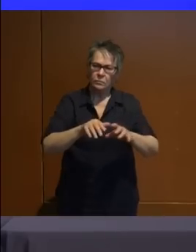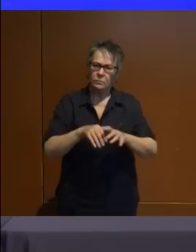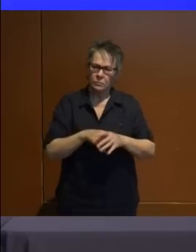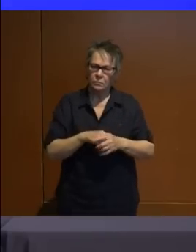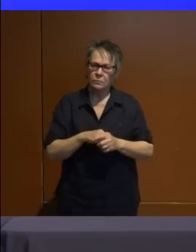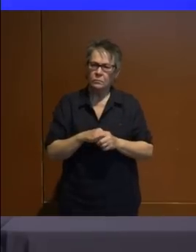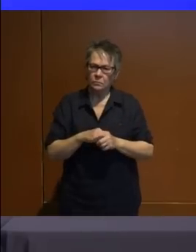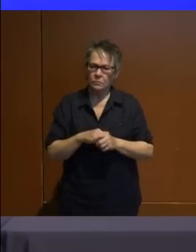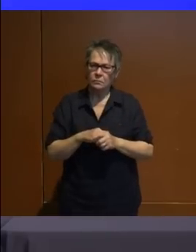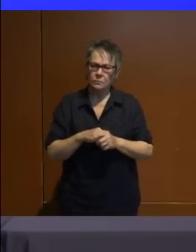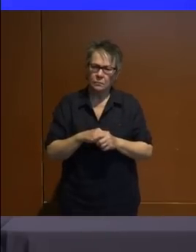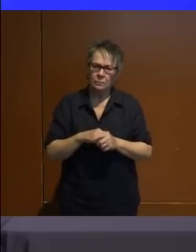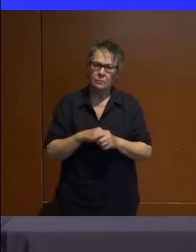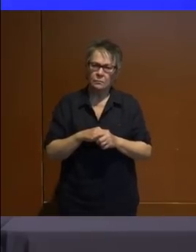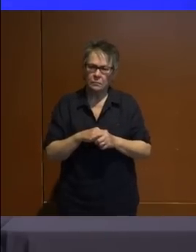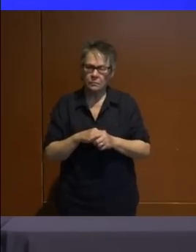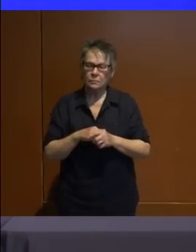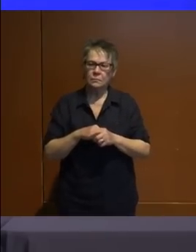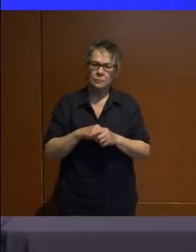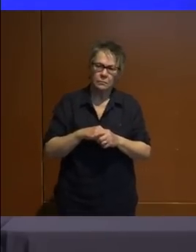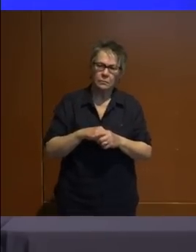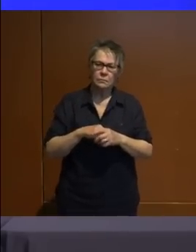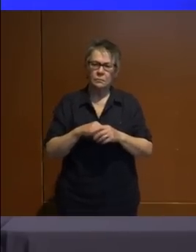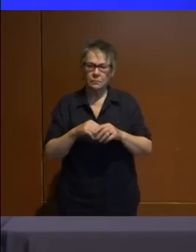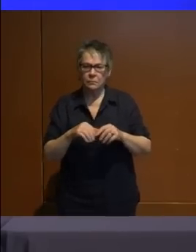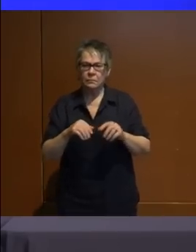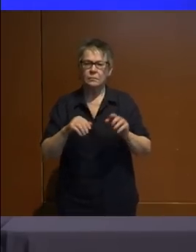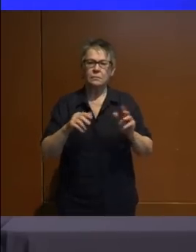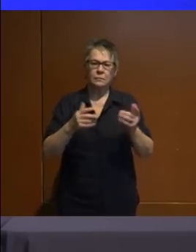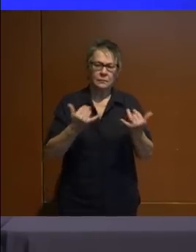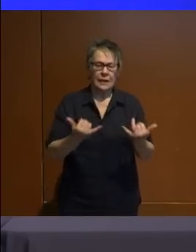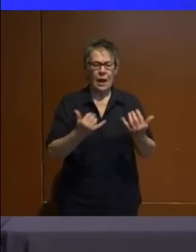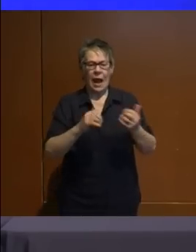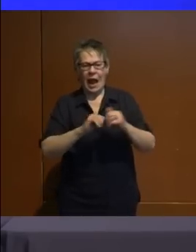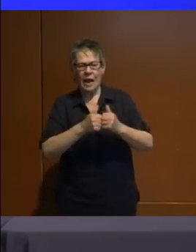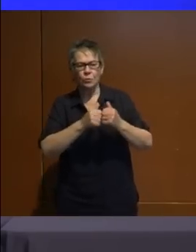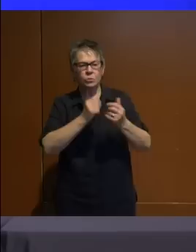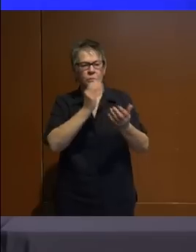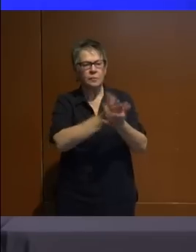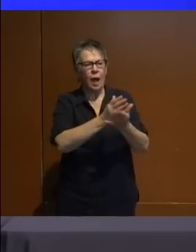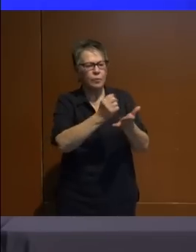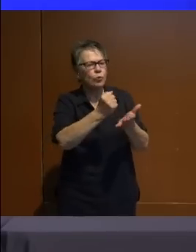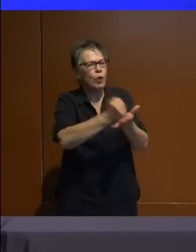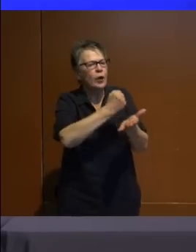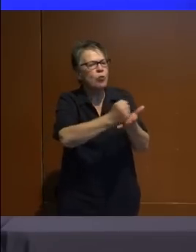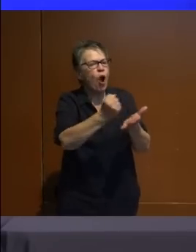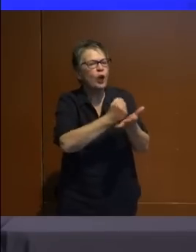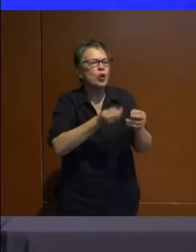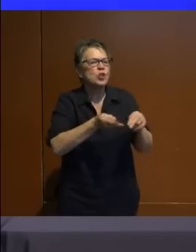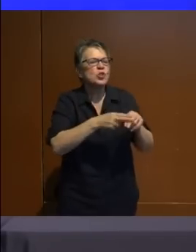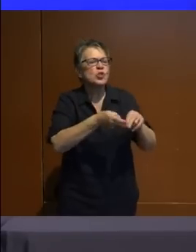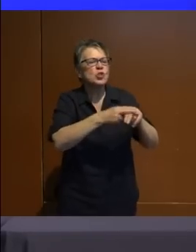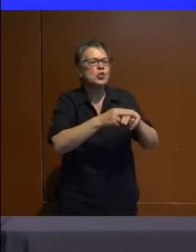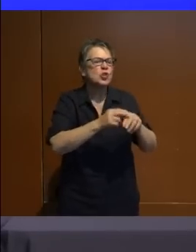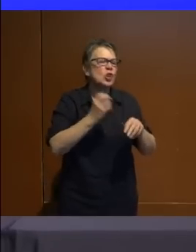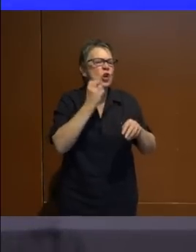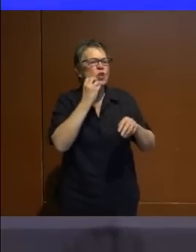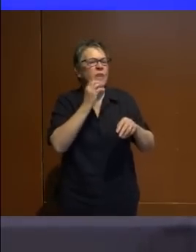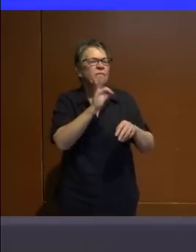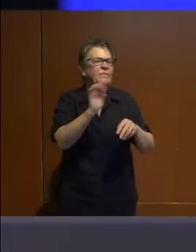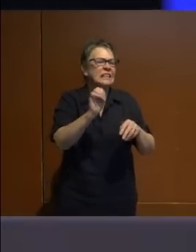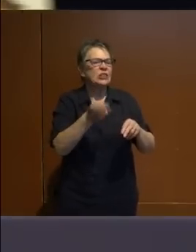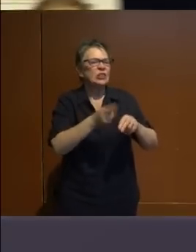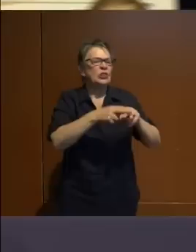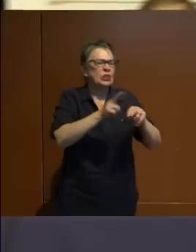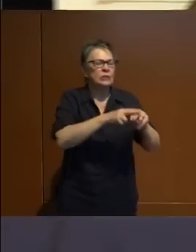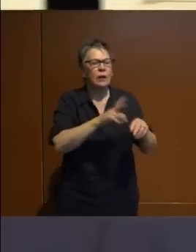on getting equipment from ambulatory and outpatient. That is happening, I believe, is it not? Yeah, we're encouraging